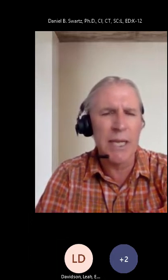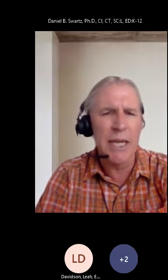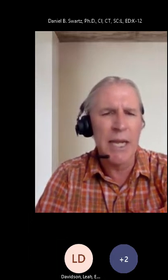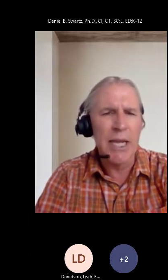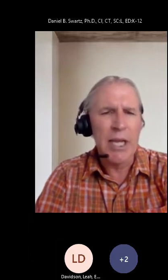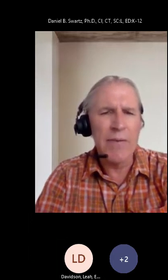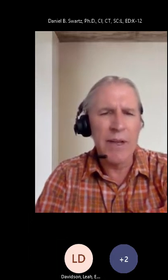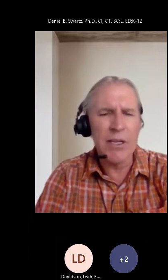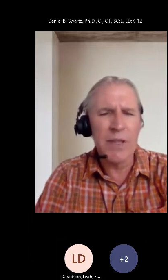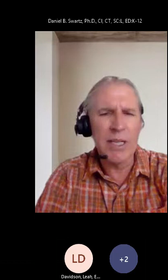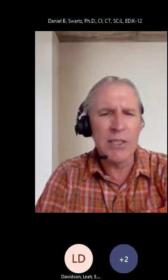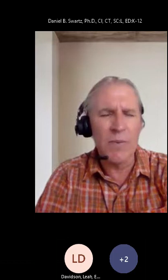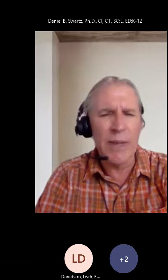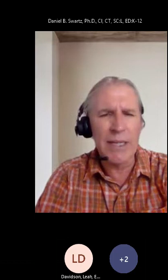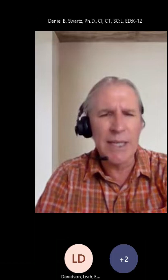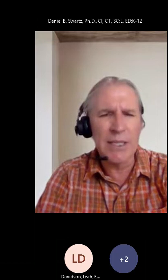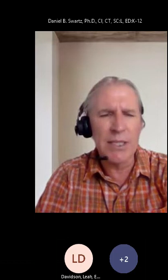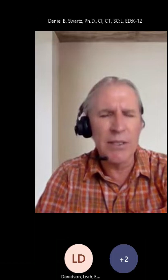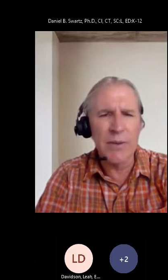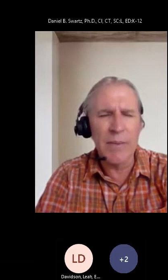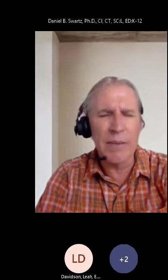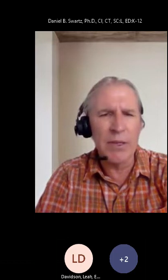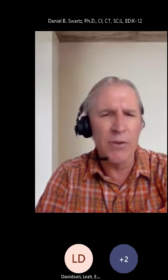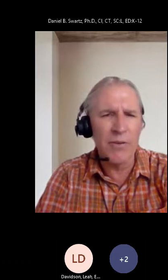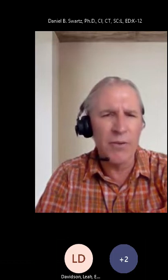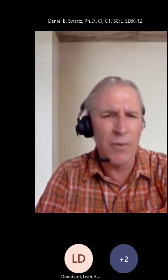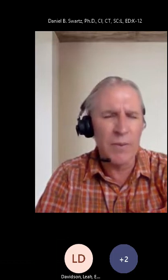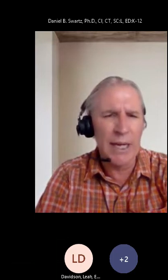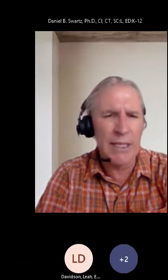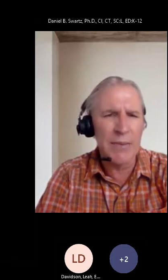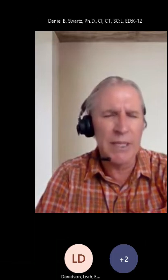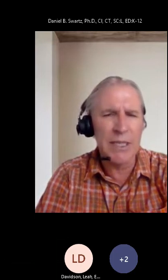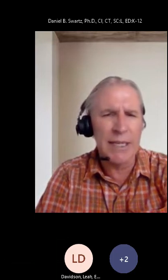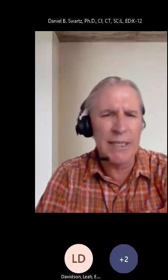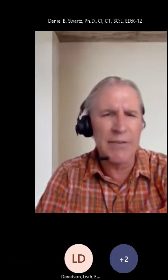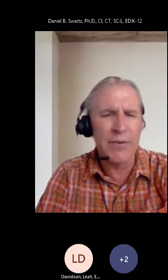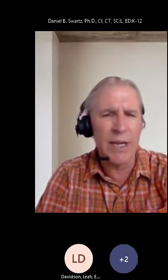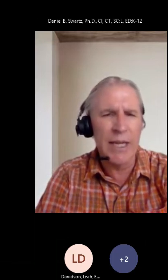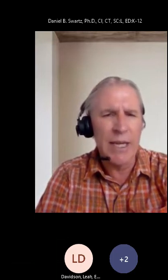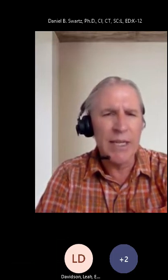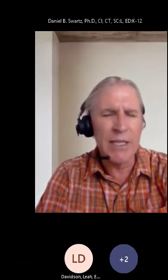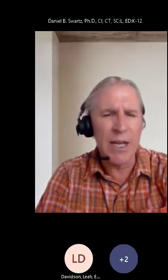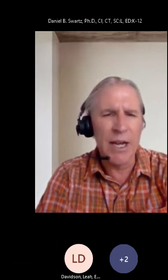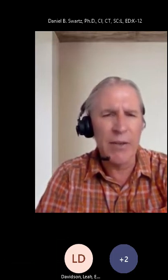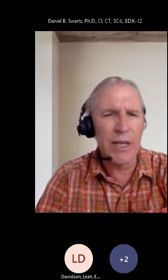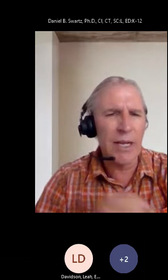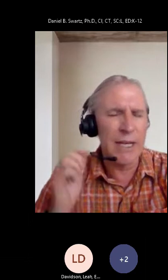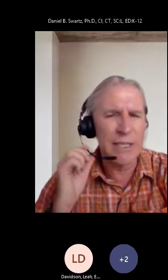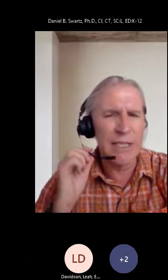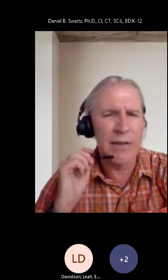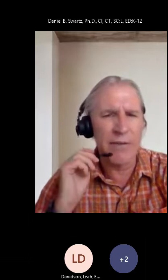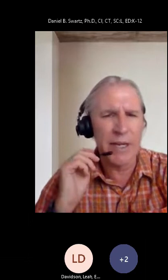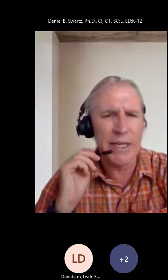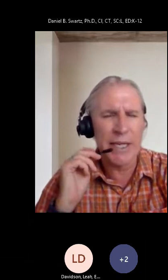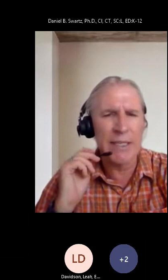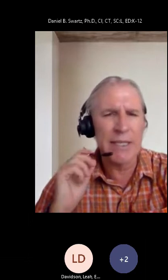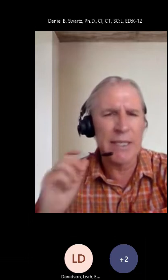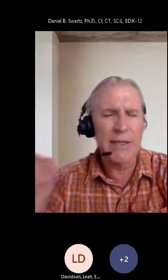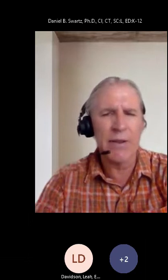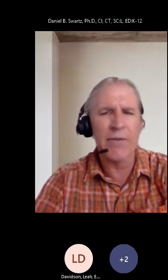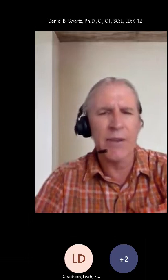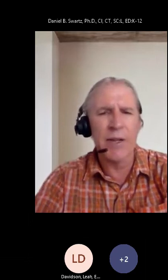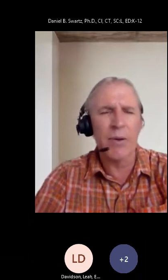your agency. If any of these don't make sense to you, and maybe your form collects them in a slightly different way, these are how they're collected in